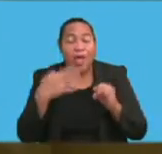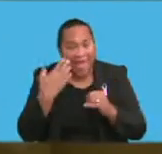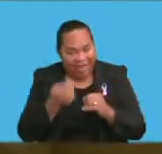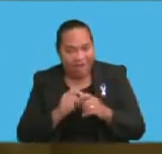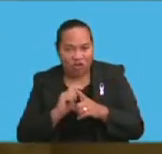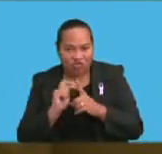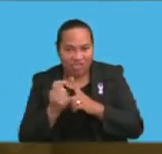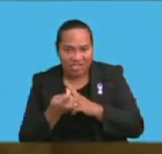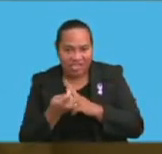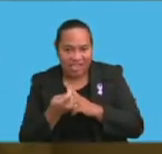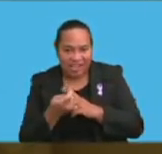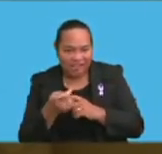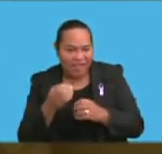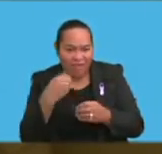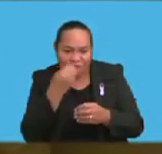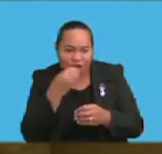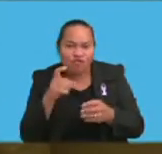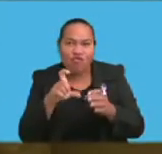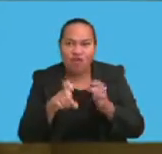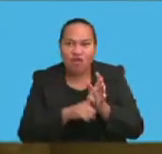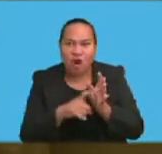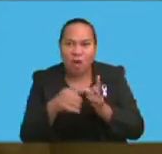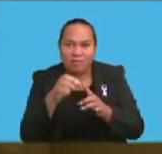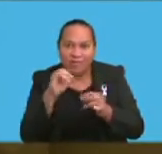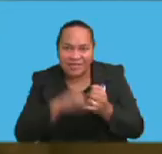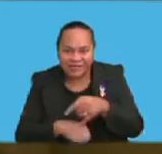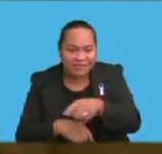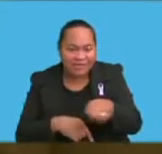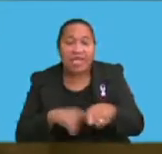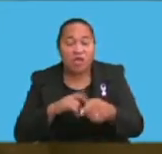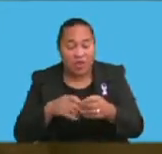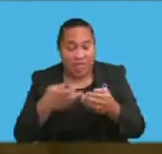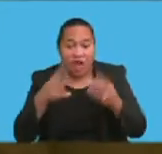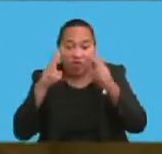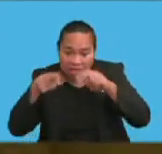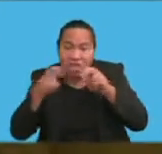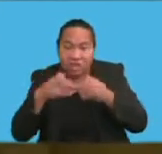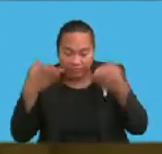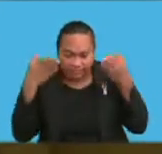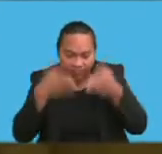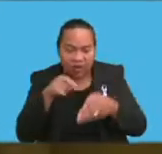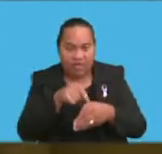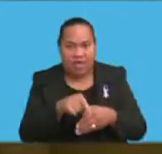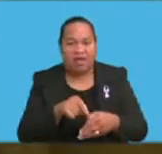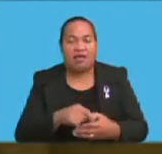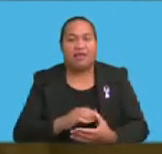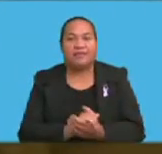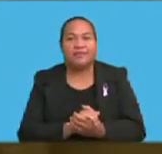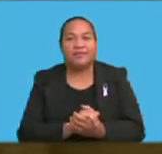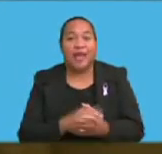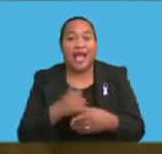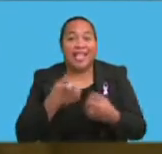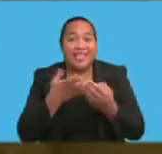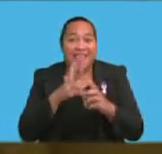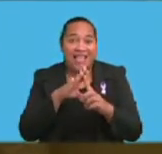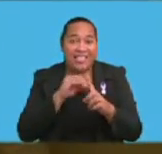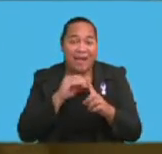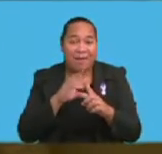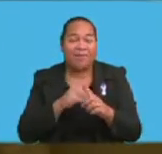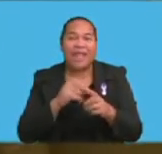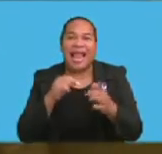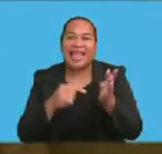crops, and this is where most of the research is focusing on as well. I'll give you examples: Tivoli,